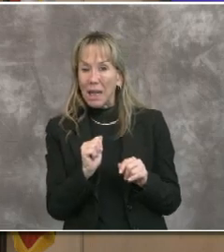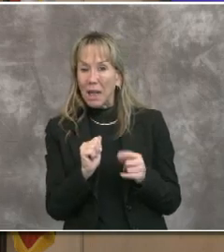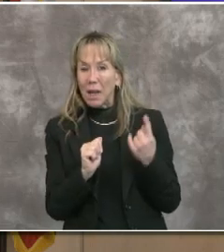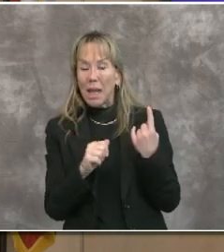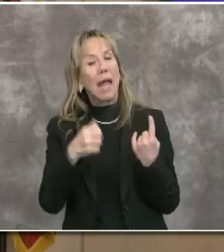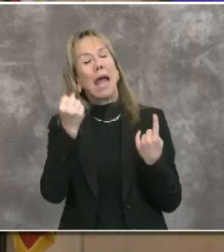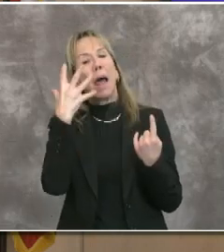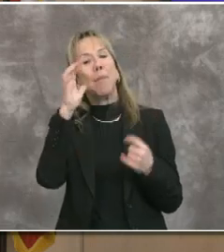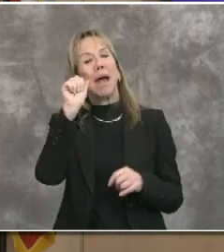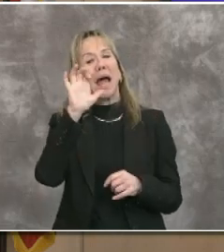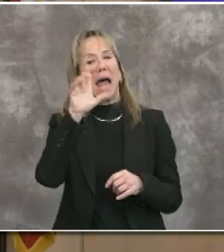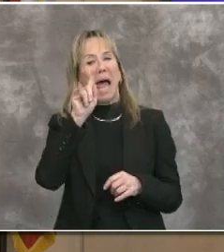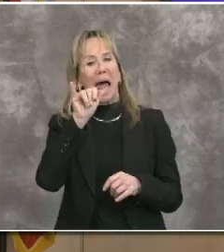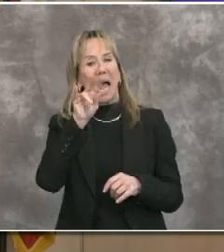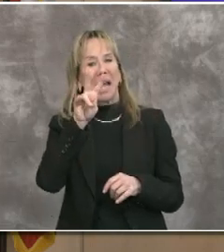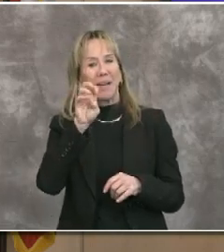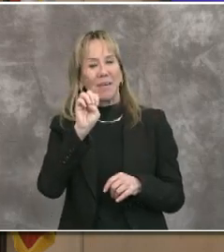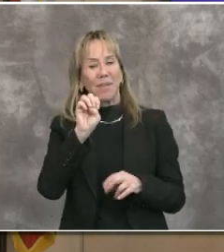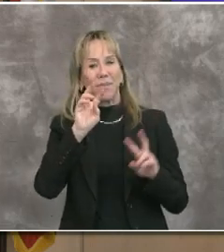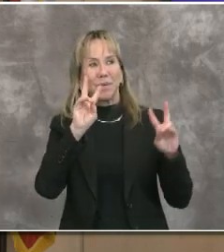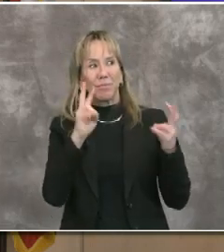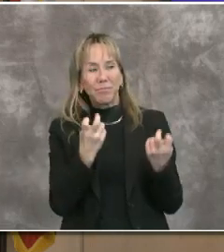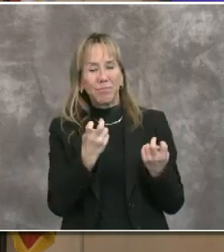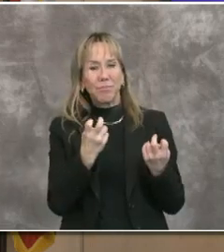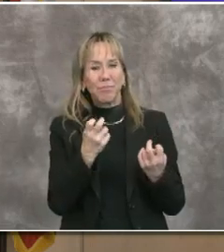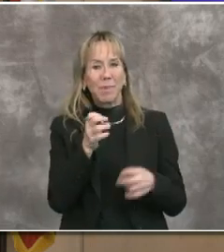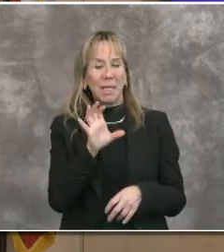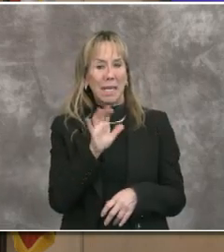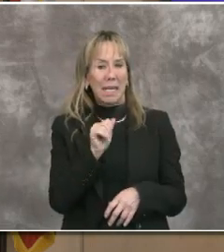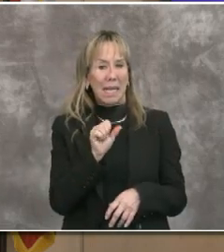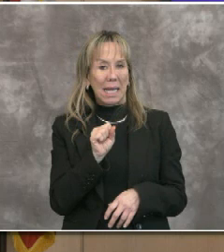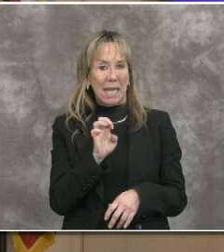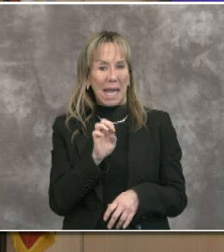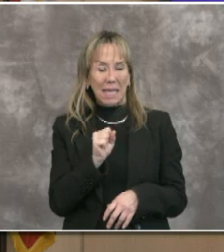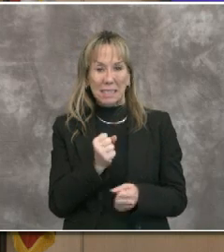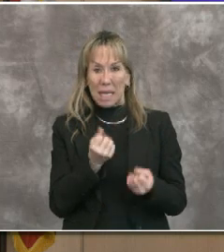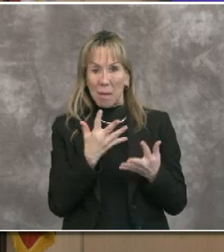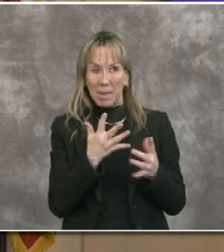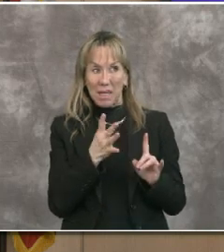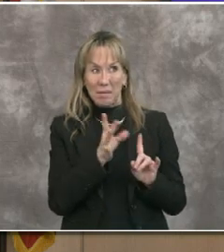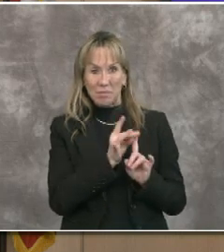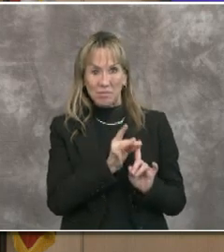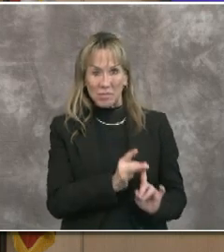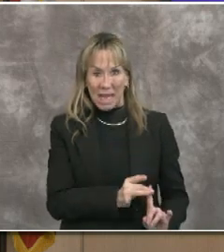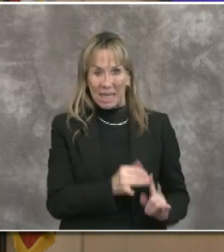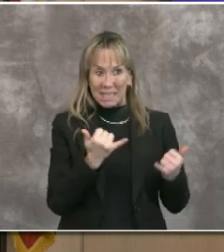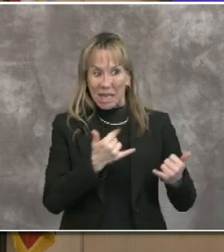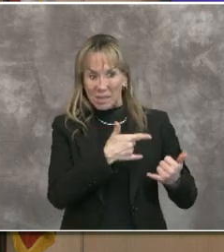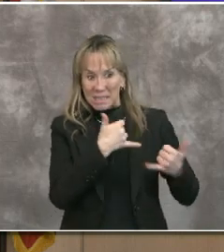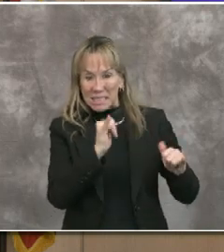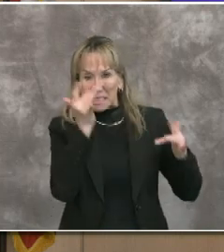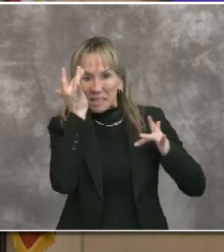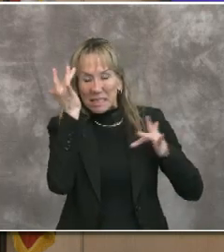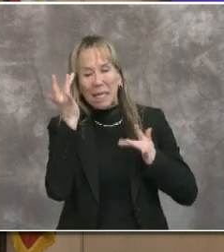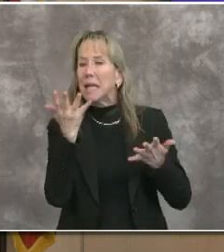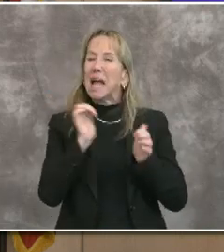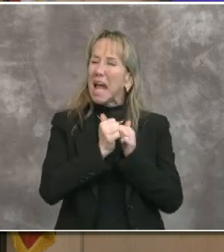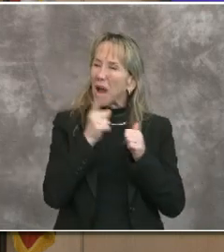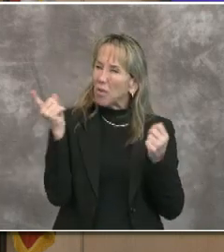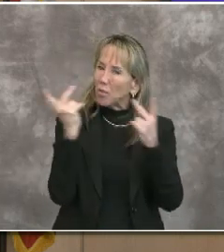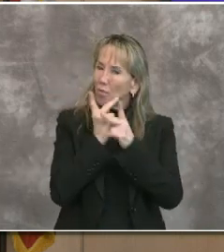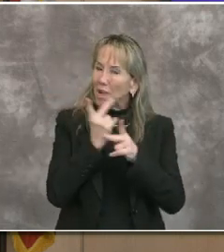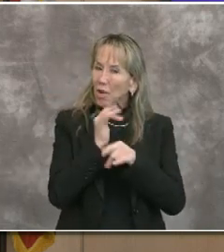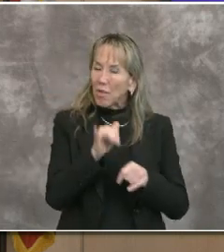active cases there are, and how would you calculate that? Would it be adding up the number of new cases over 14 days